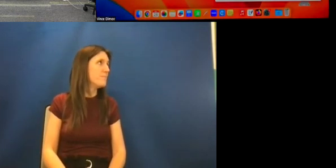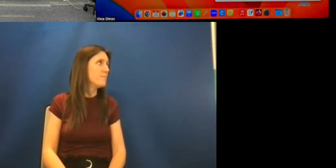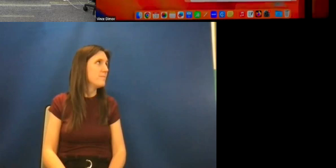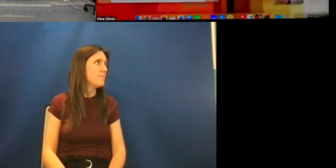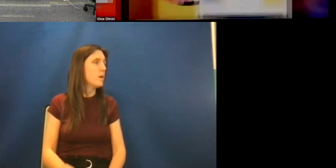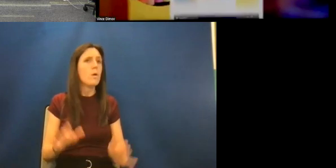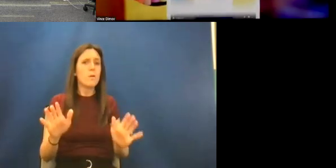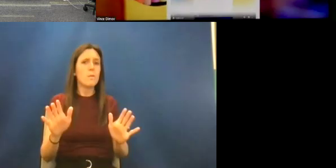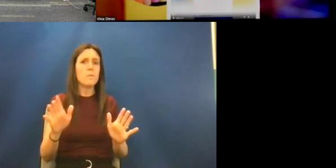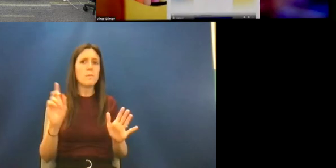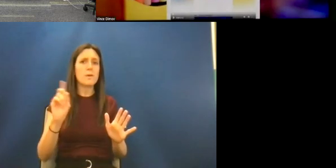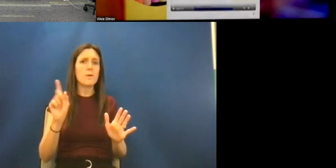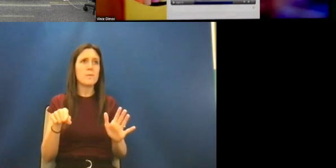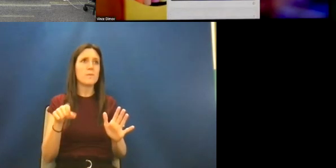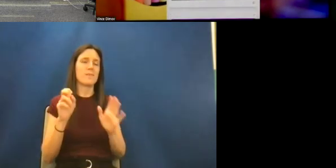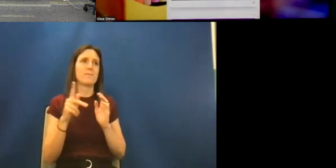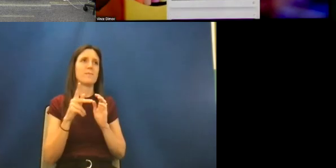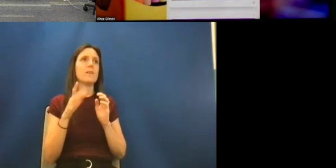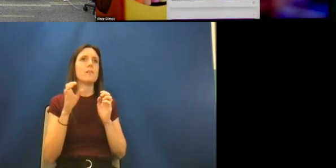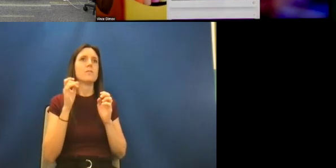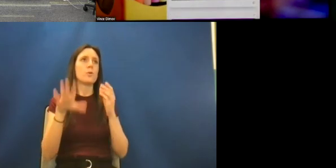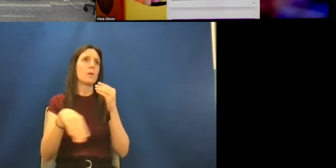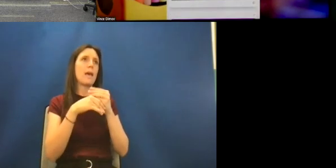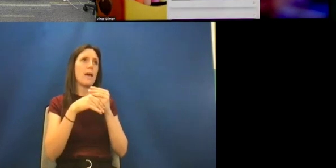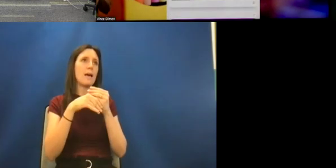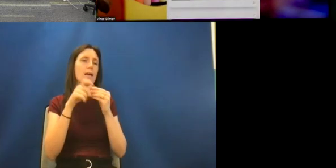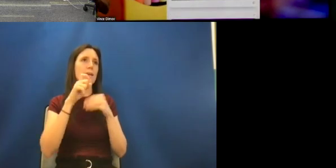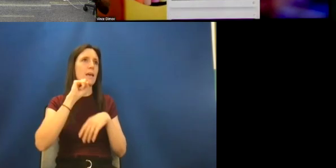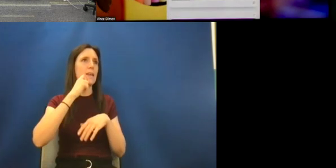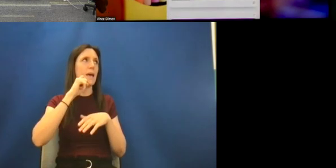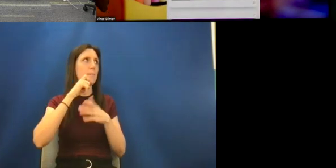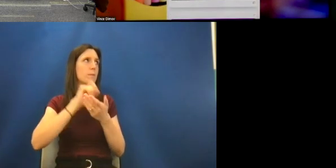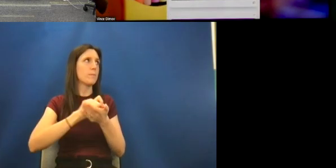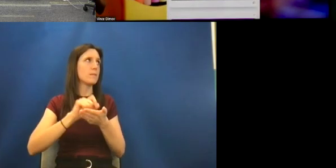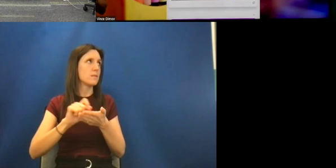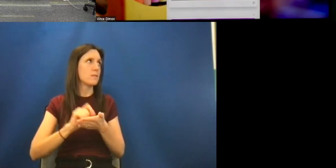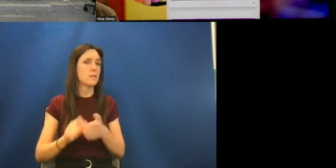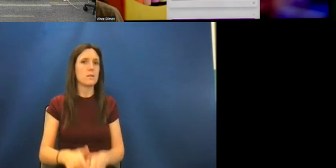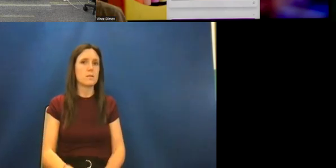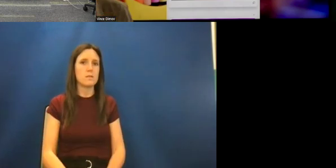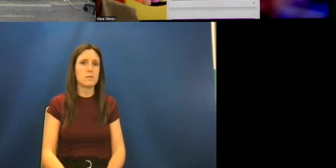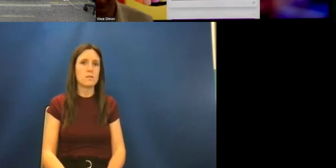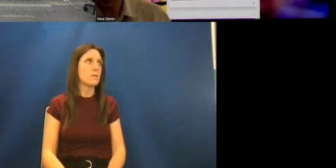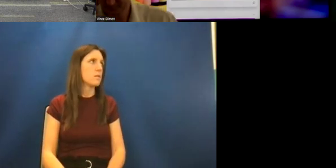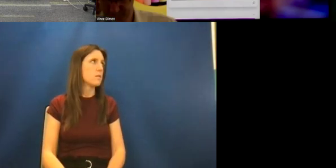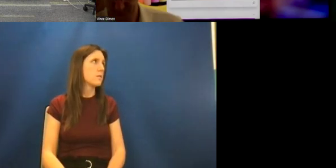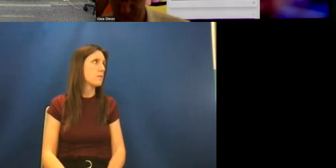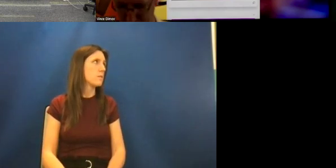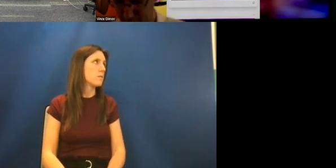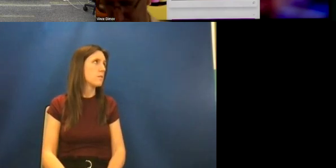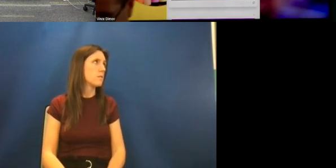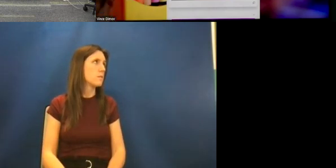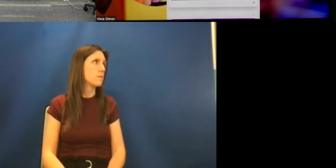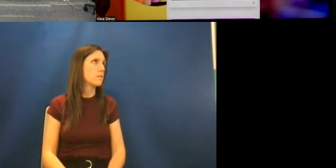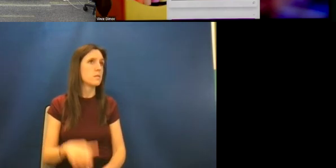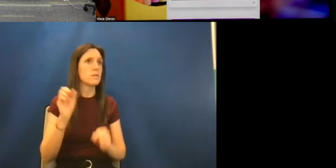Add. Oh no, where'd it go? Okay. Add an Apple Pencil or another writing device, and now you can